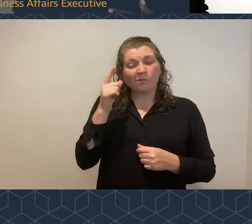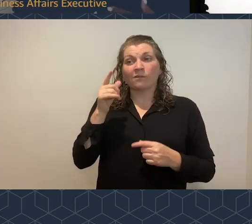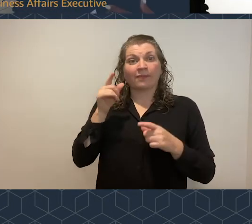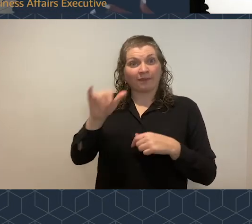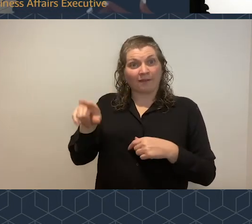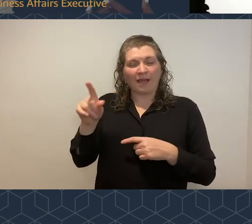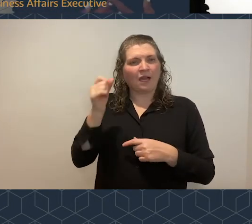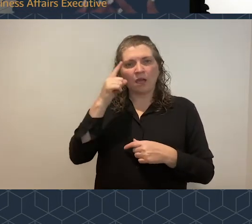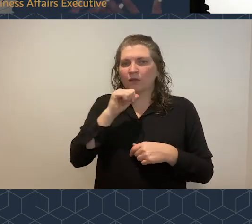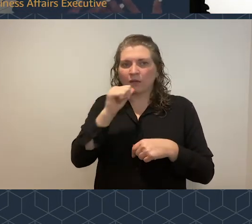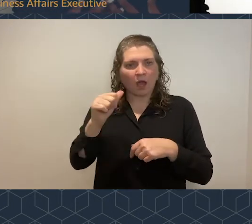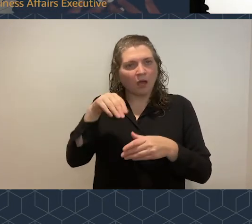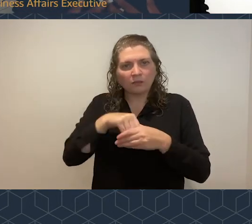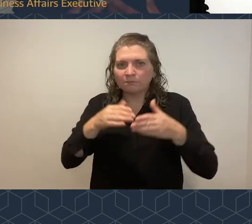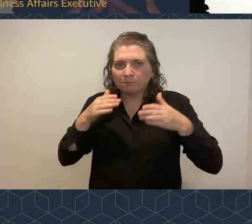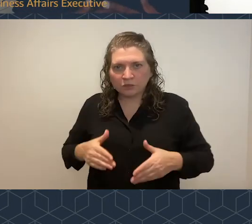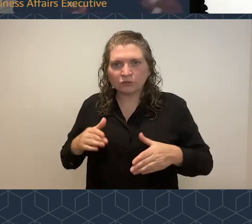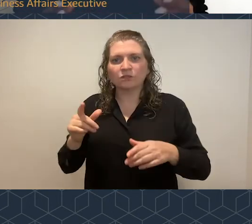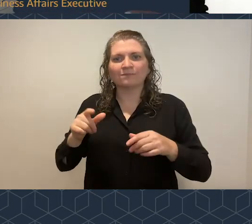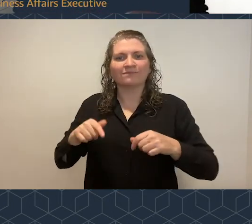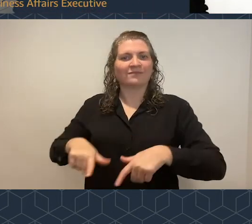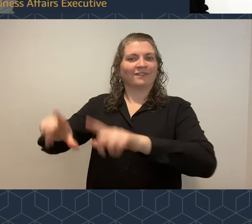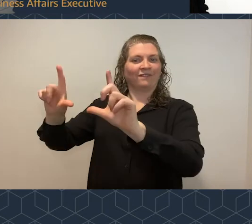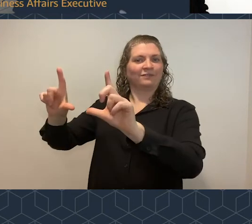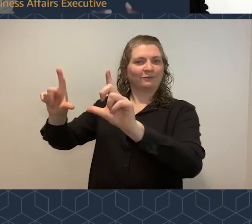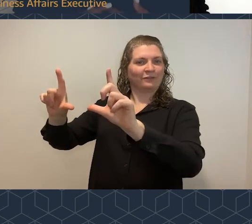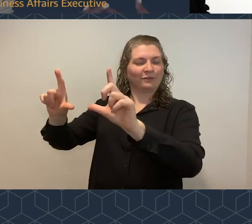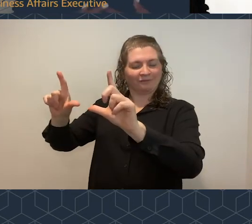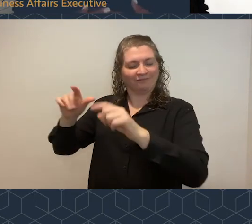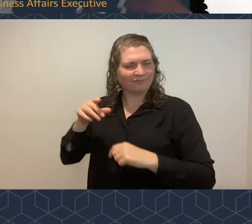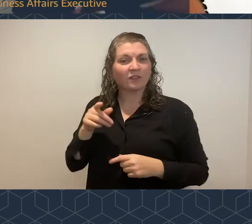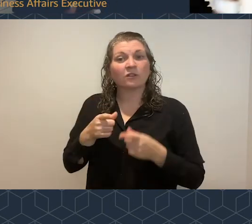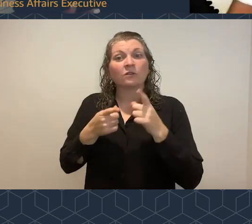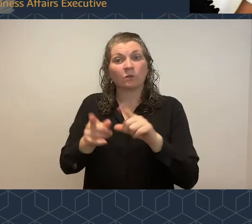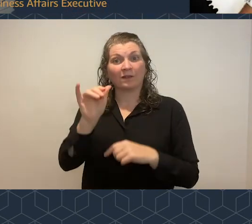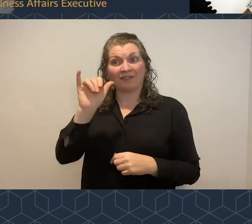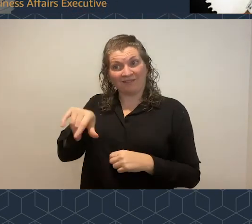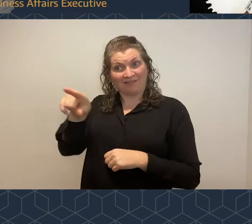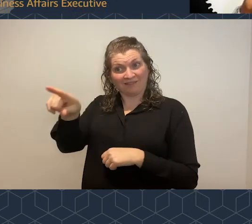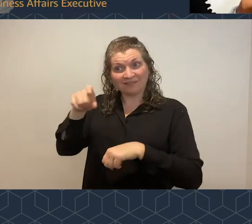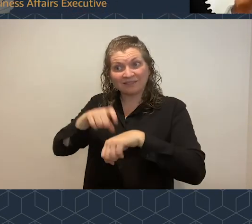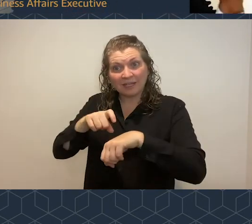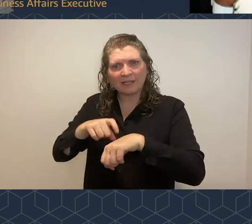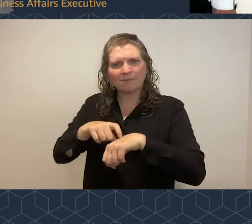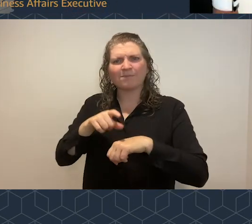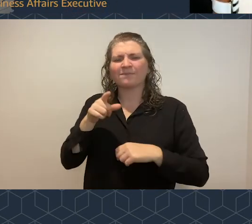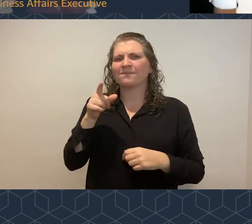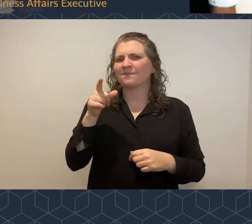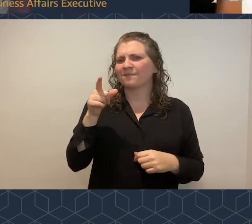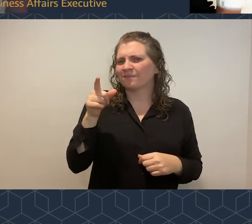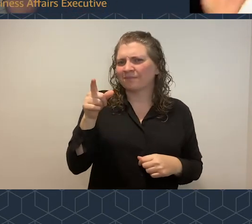space, it's a world, although they're clamping down, where, there's champagne for